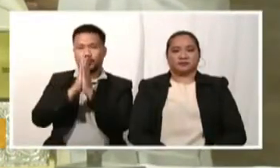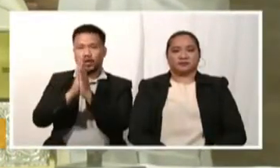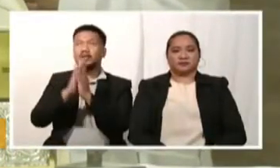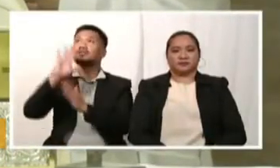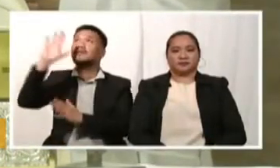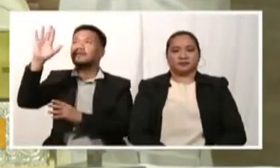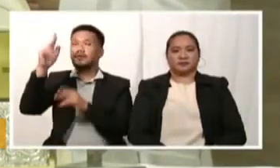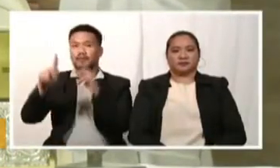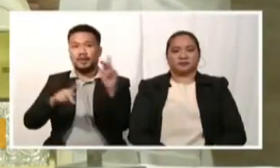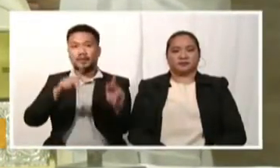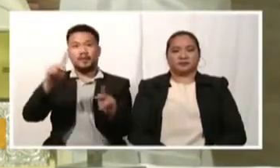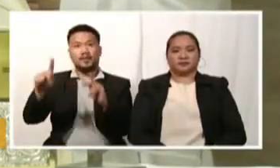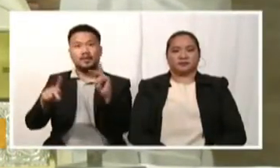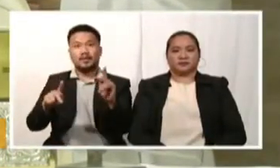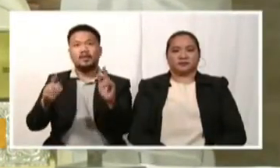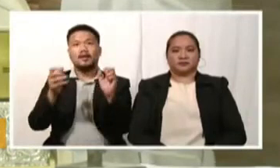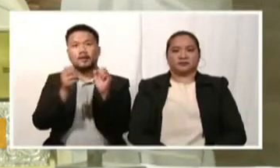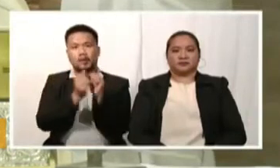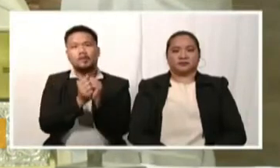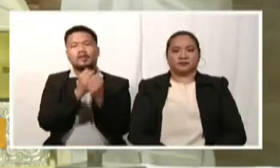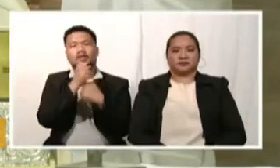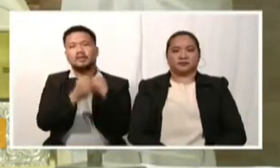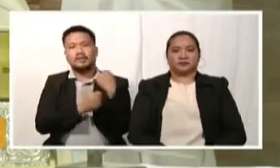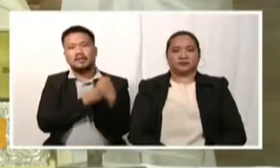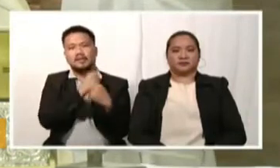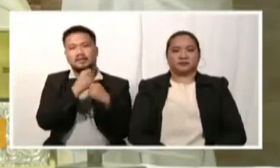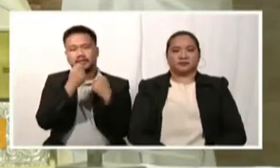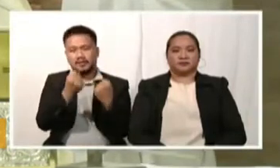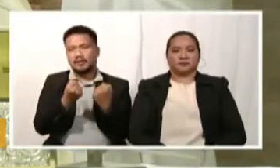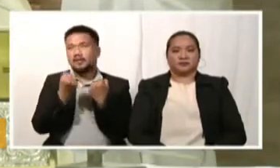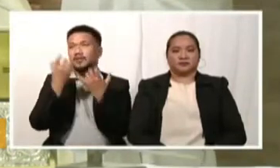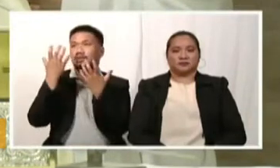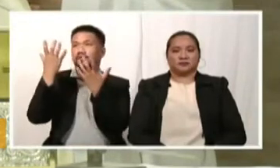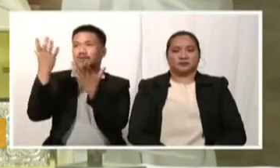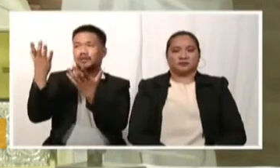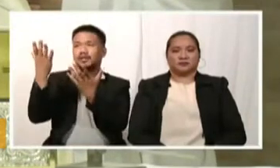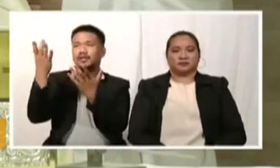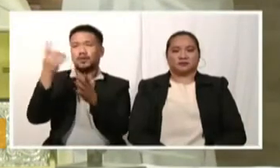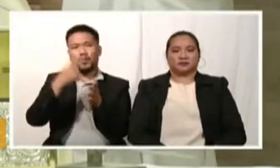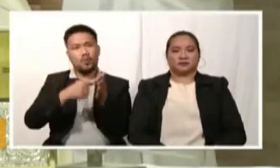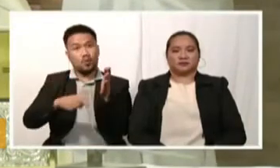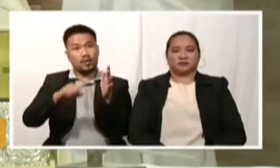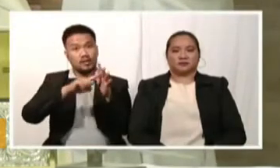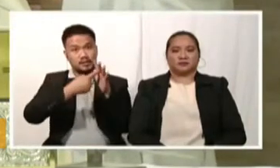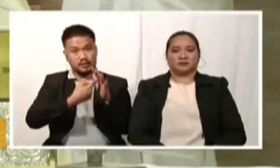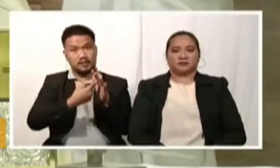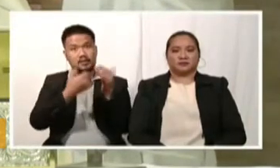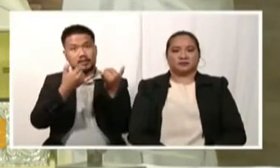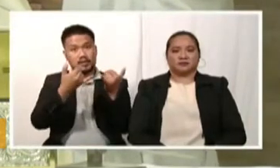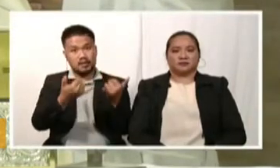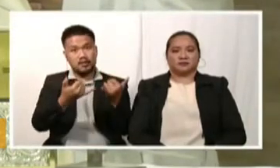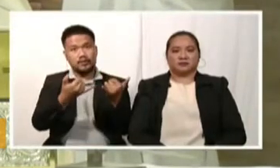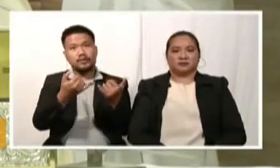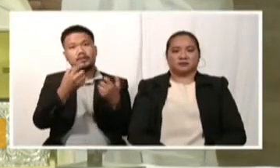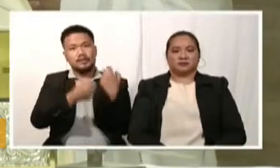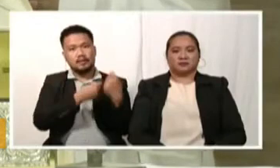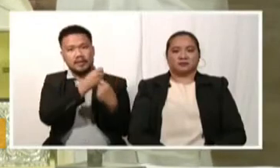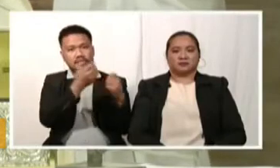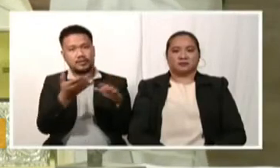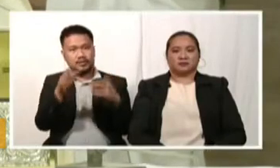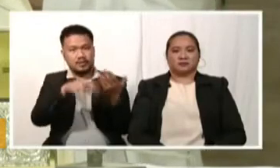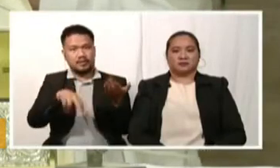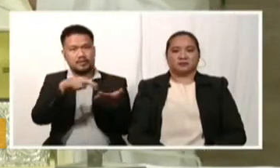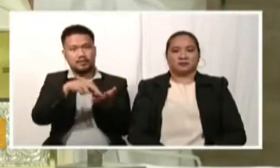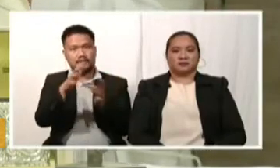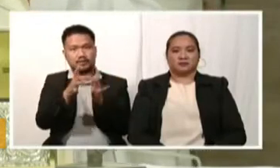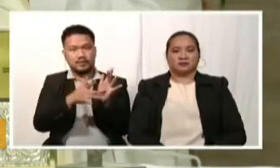your people with the sacrificial offerings, that what has begun in the Paschal mysteries